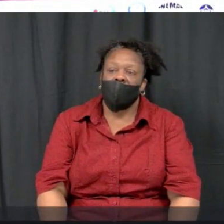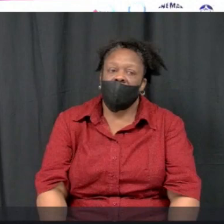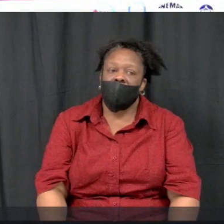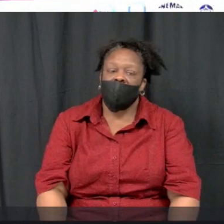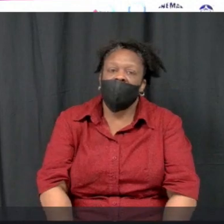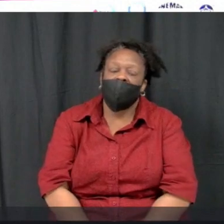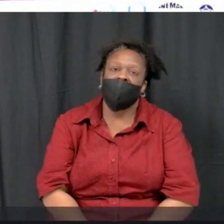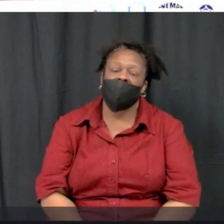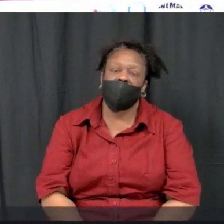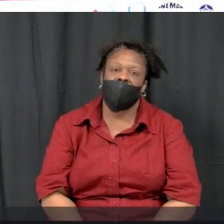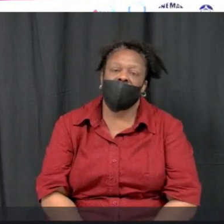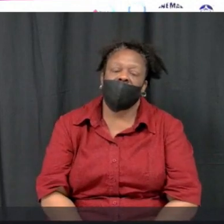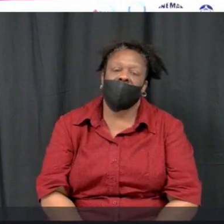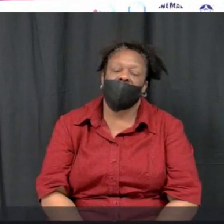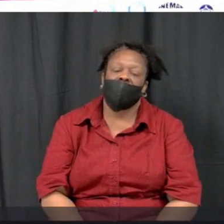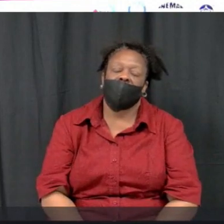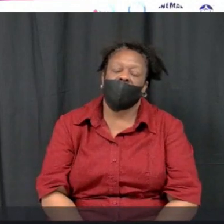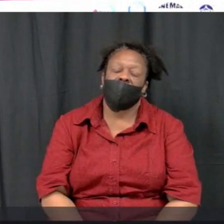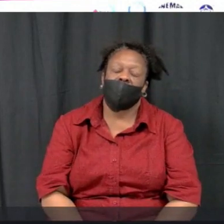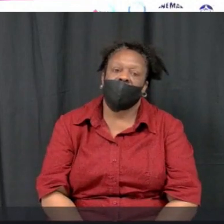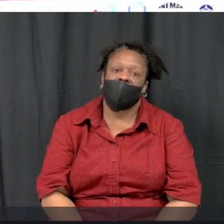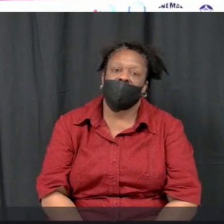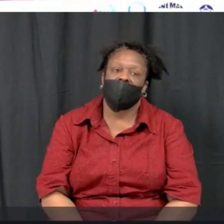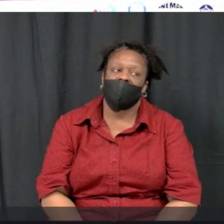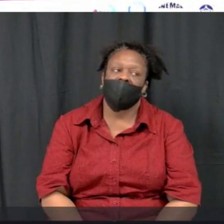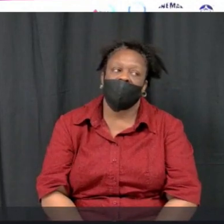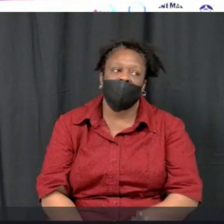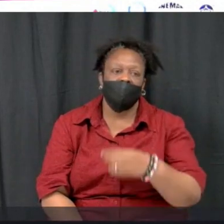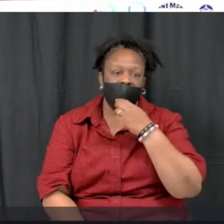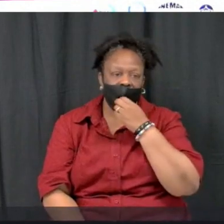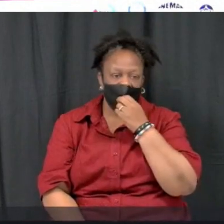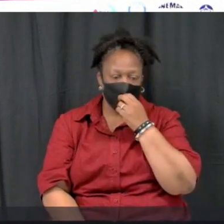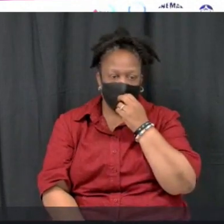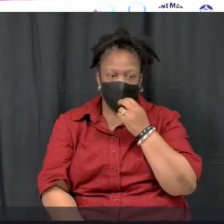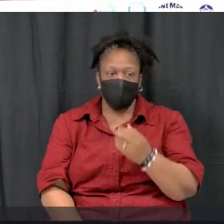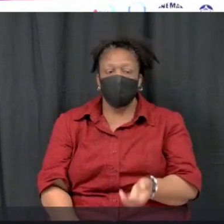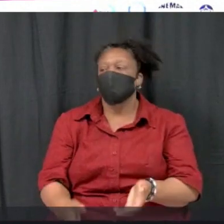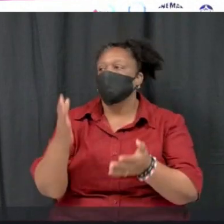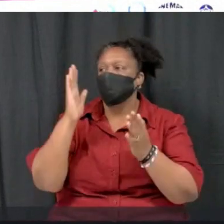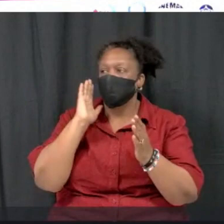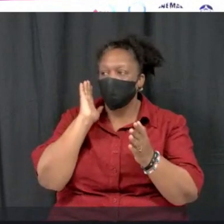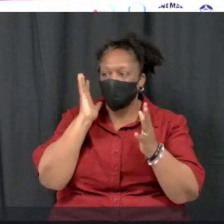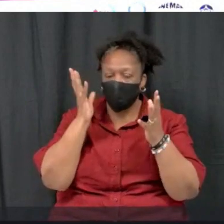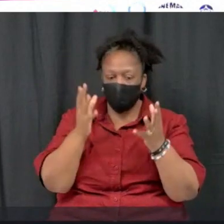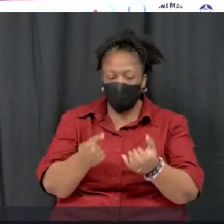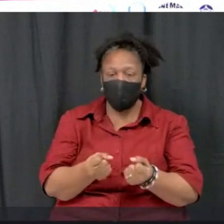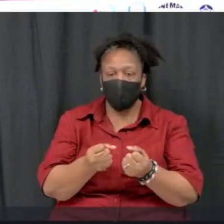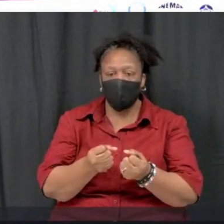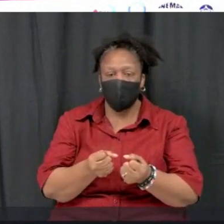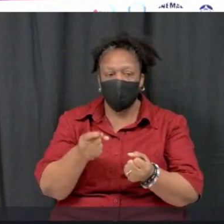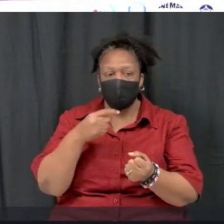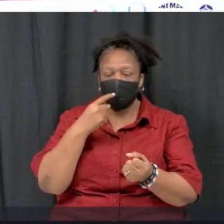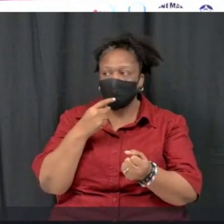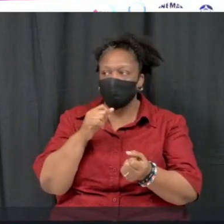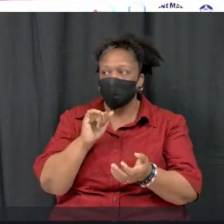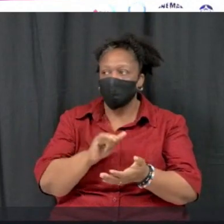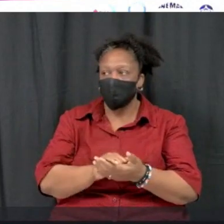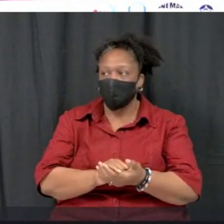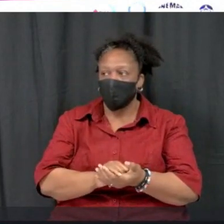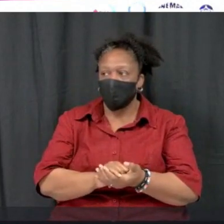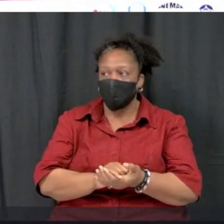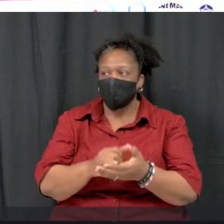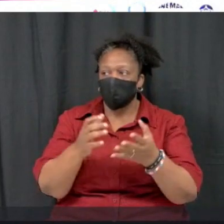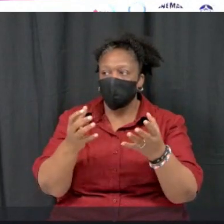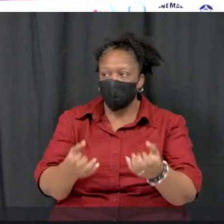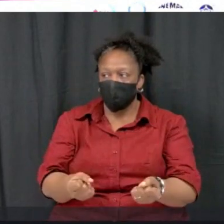to push forward despite the pushback on the vaccination rollout program. We requested a very strong government policy be put in place